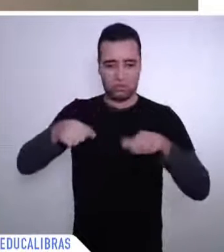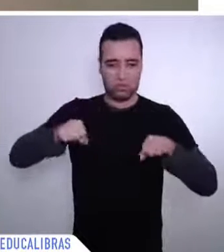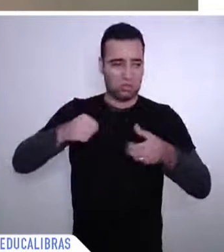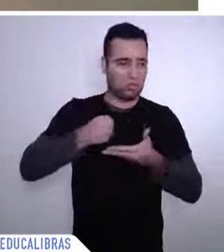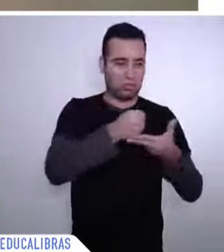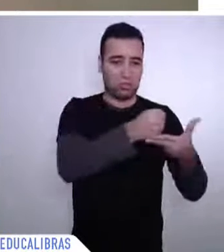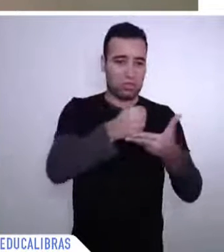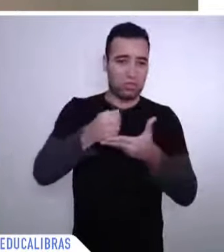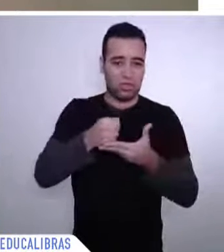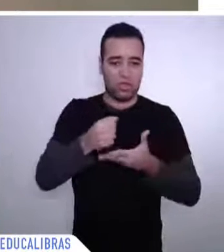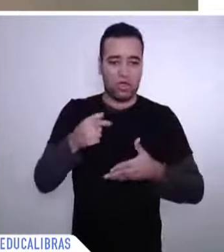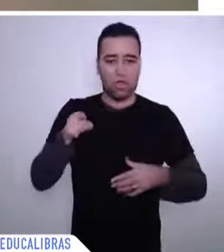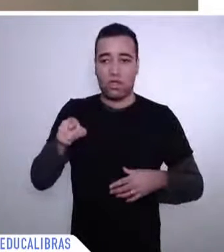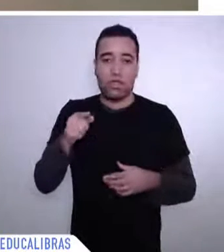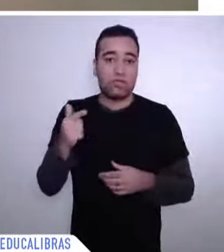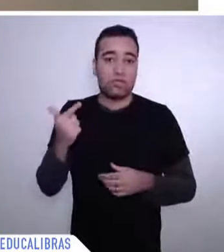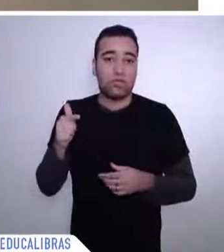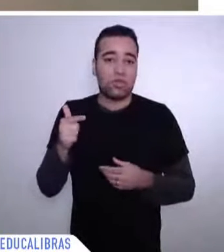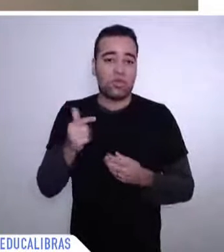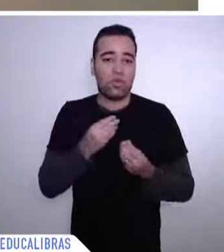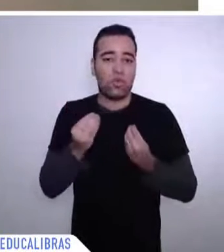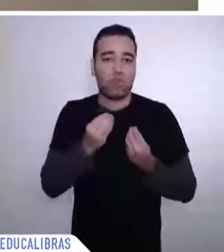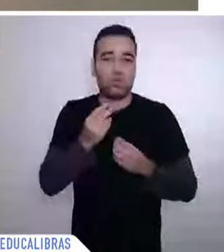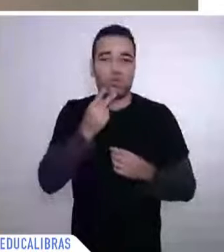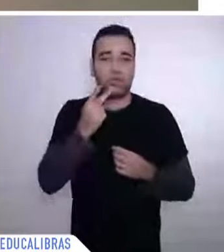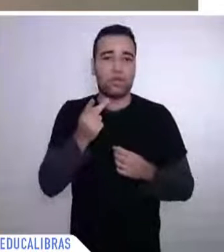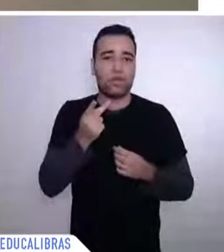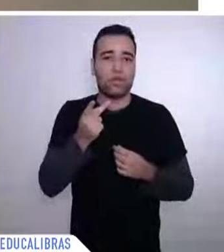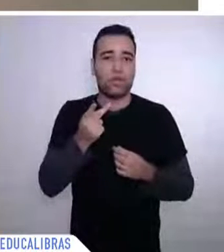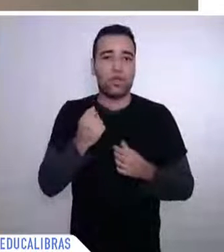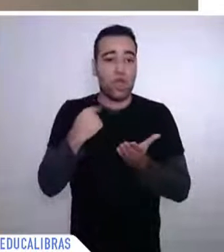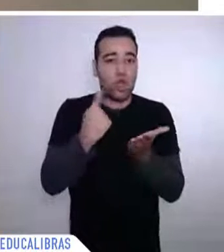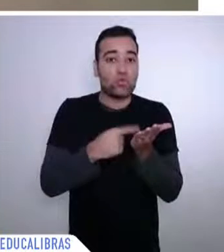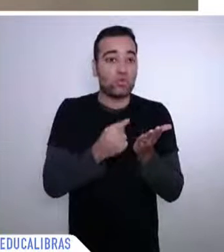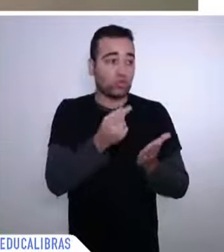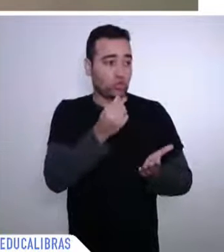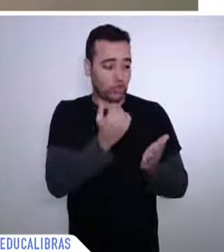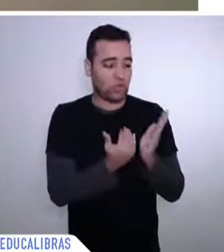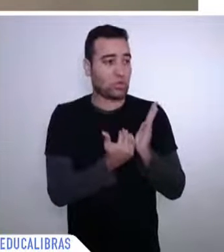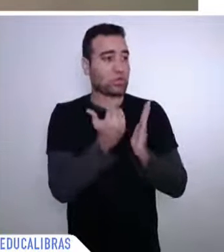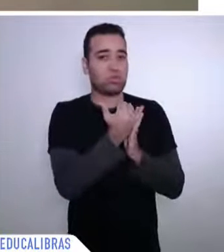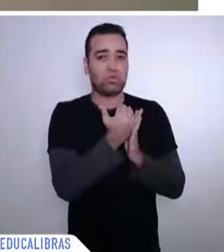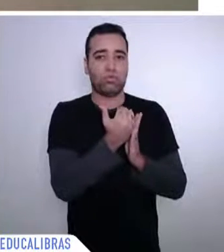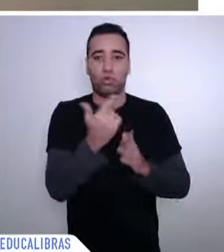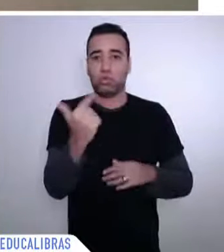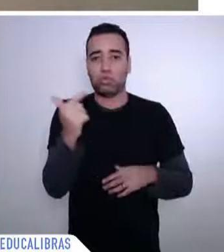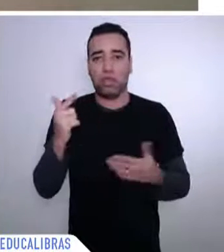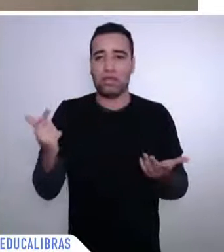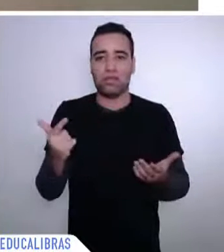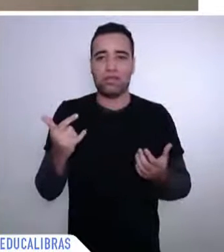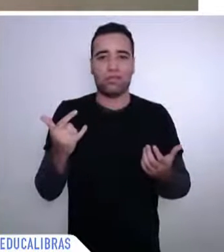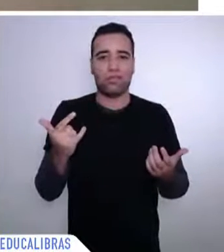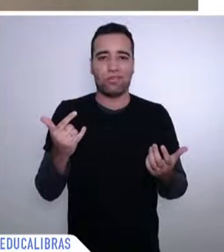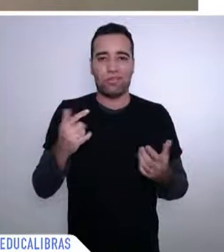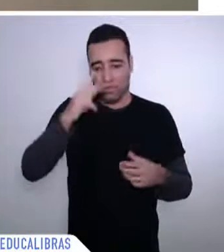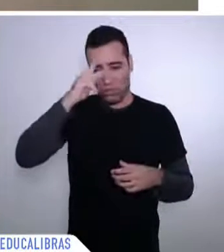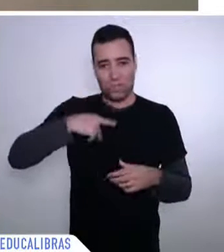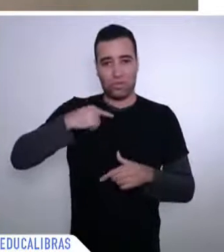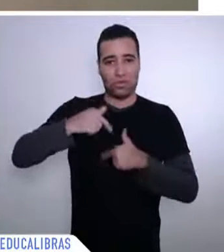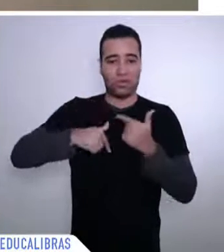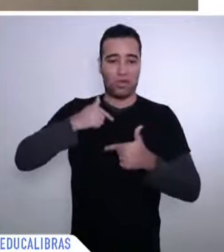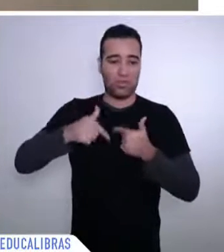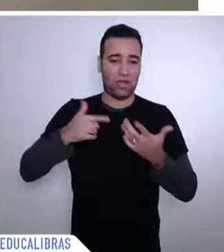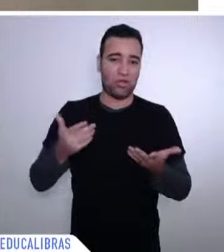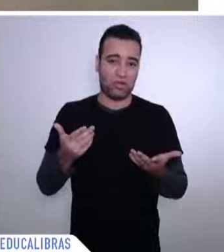Because they are self-employed and supposedly businesses. And yet these are often workers with a very poor